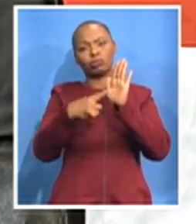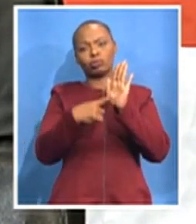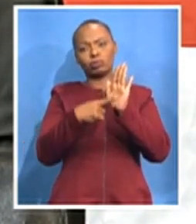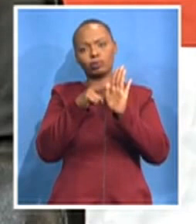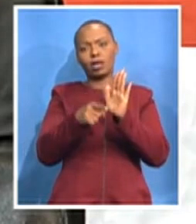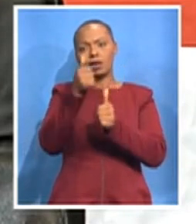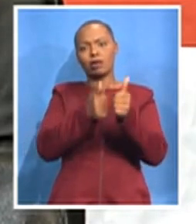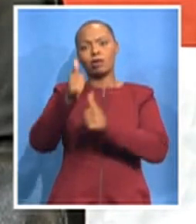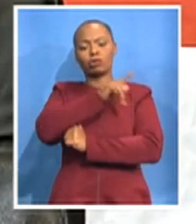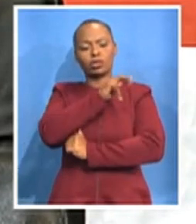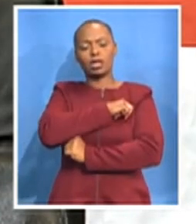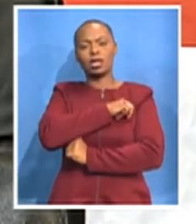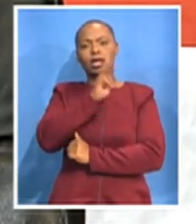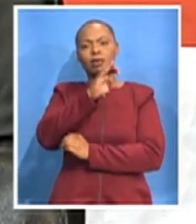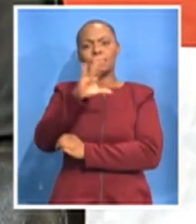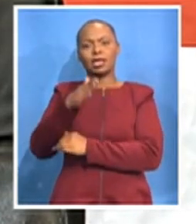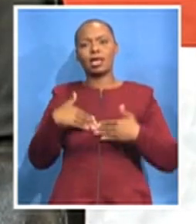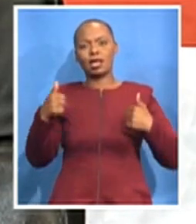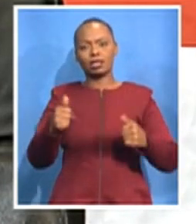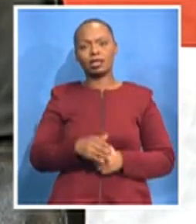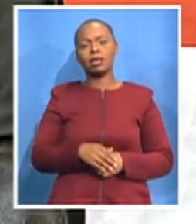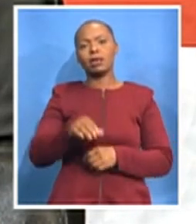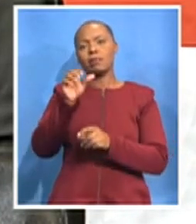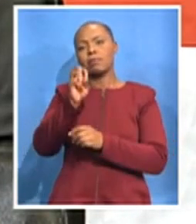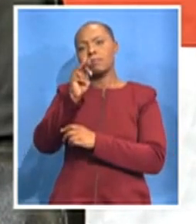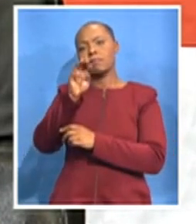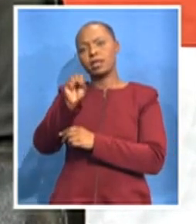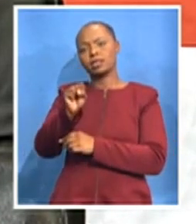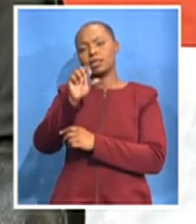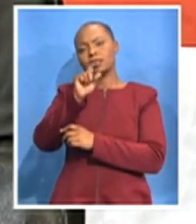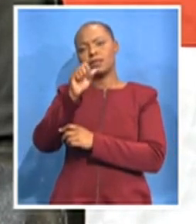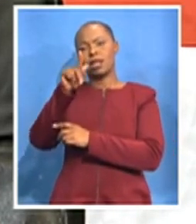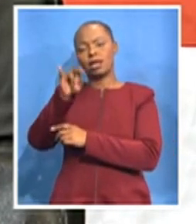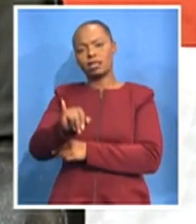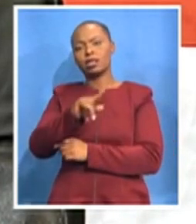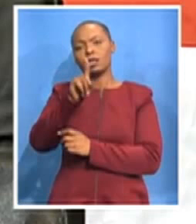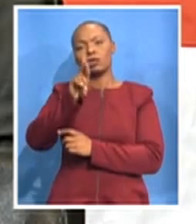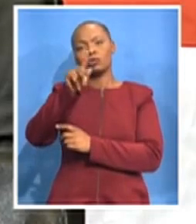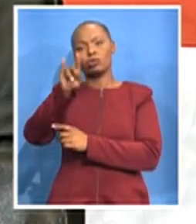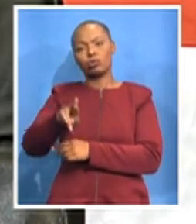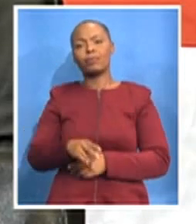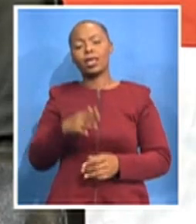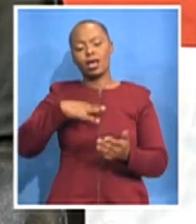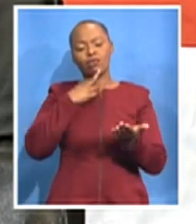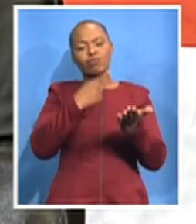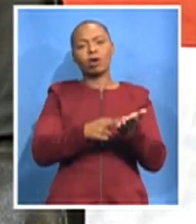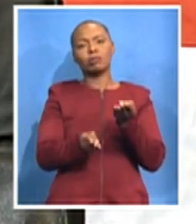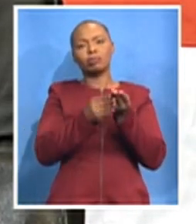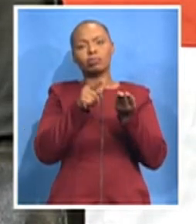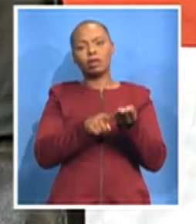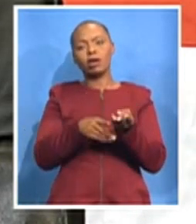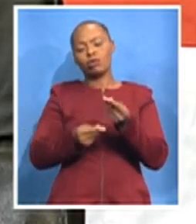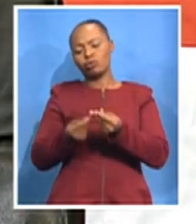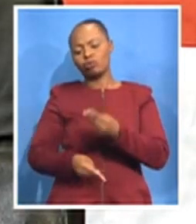Ms. Melanie Zulu. Another closing report relates to allegations of maladministration and improper conduct by